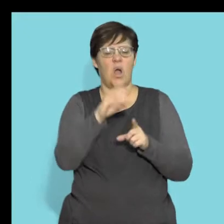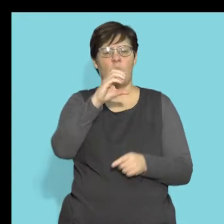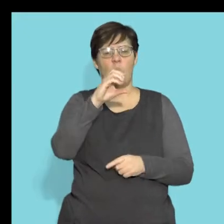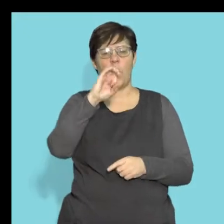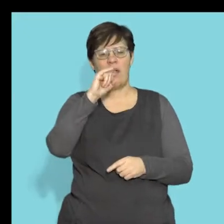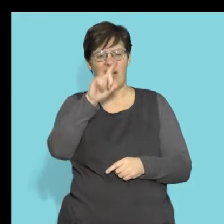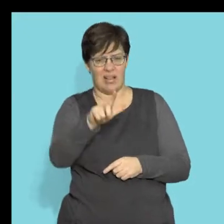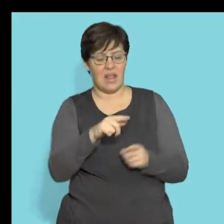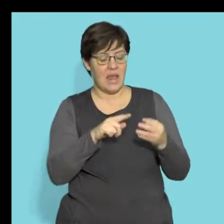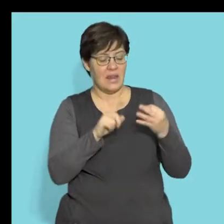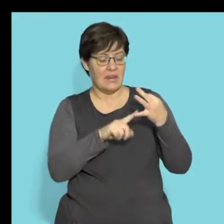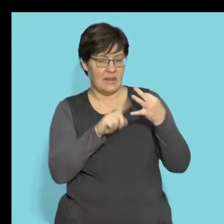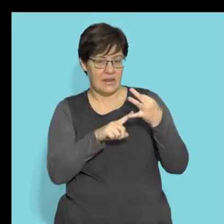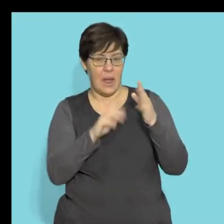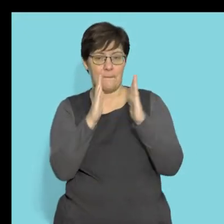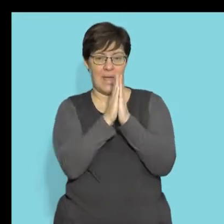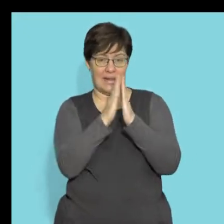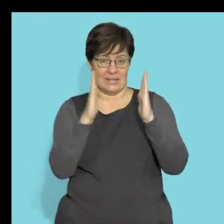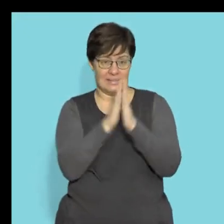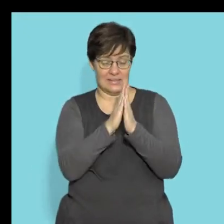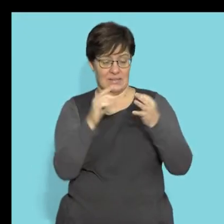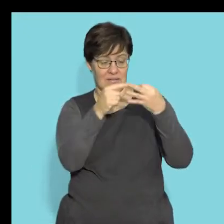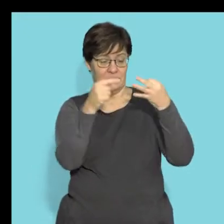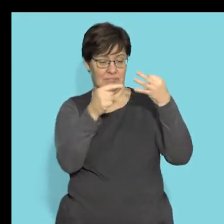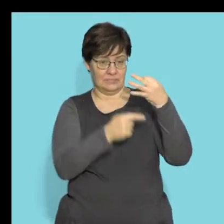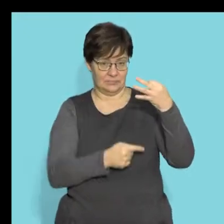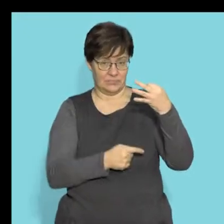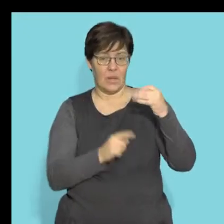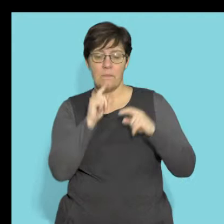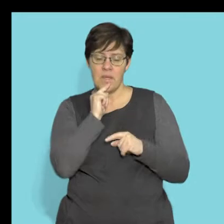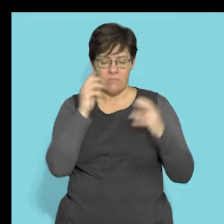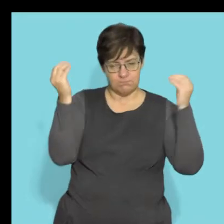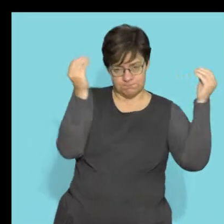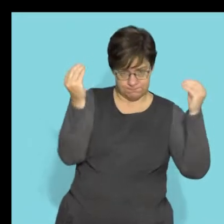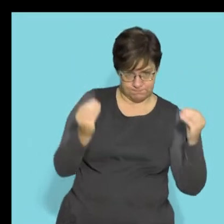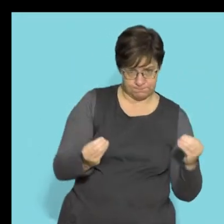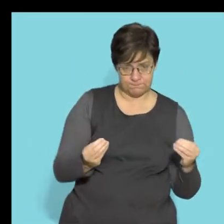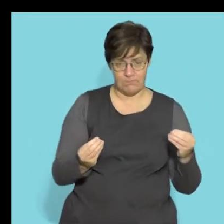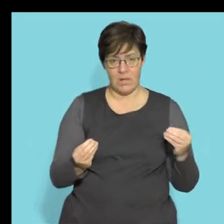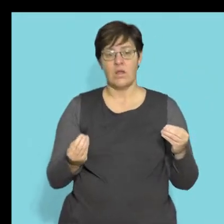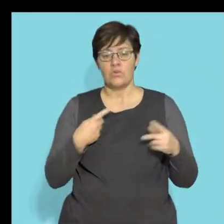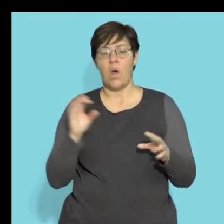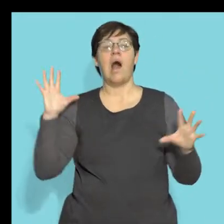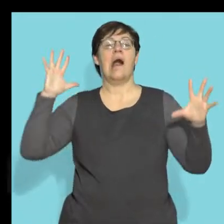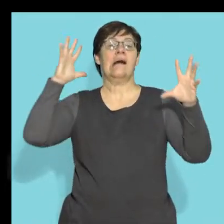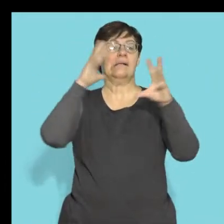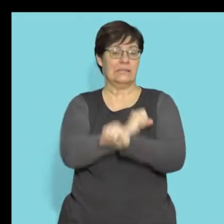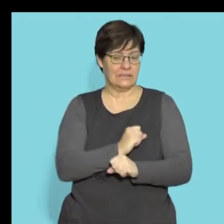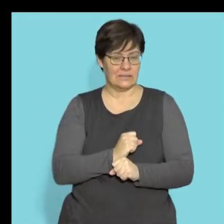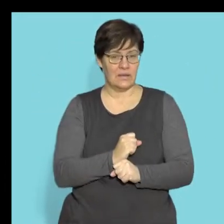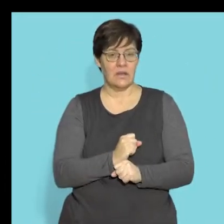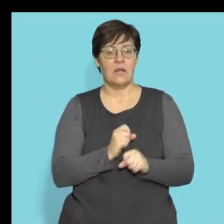in a coil, and a magnet. And we're going to try and put those ideas together. So we've got a very